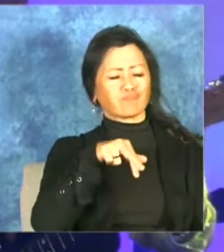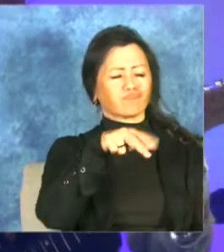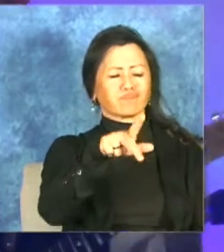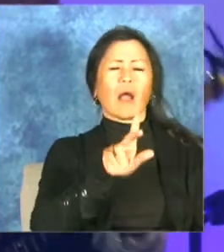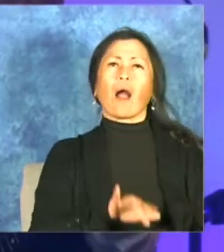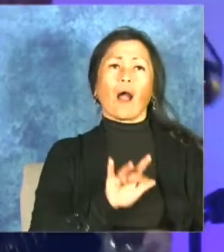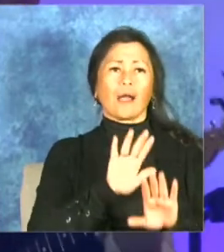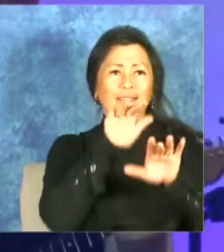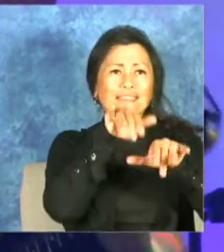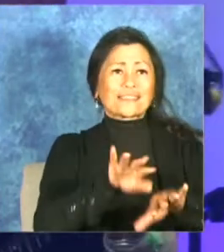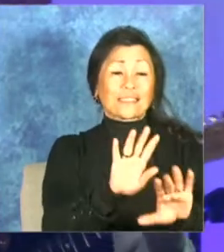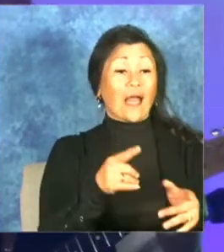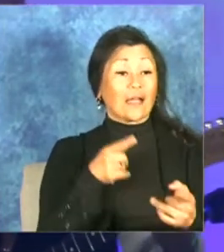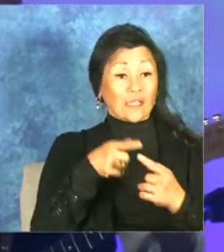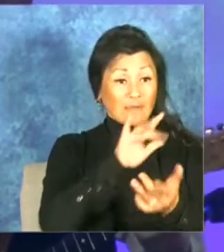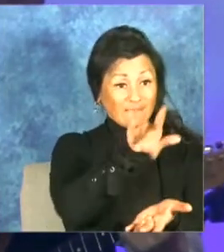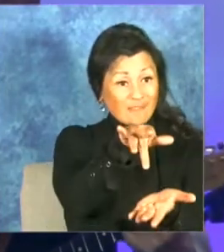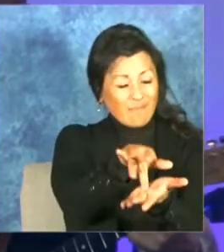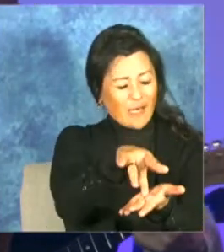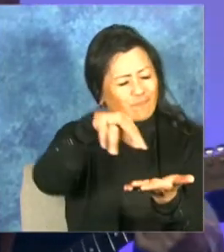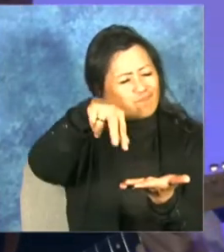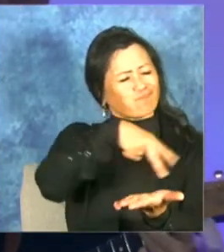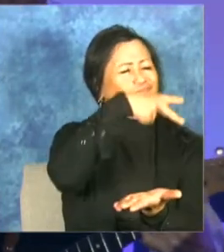upon the sea till I'm dead.